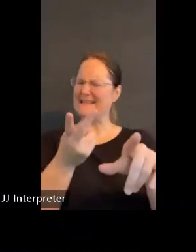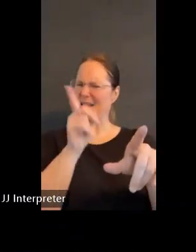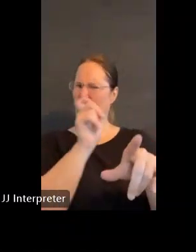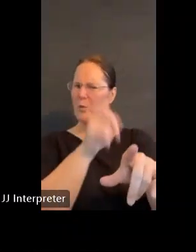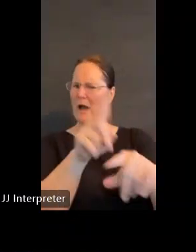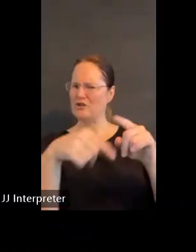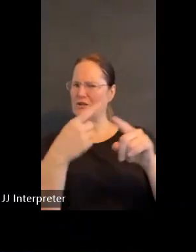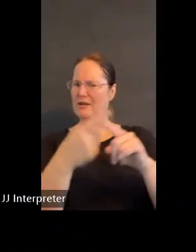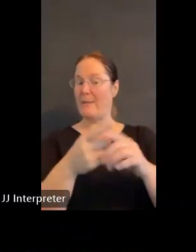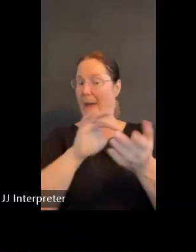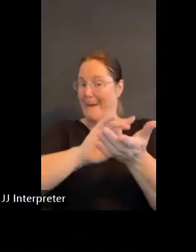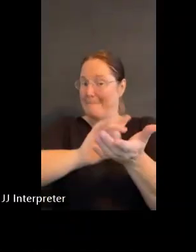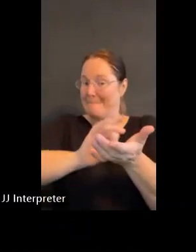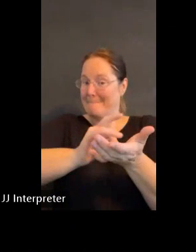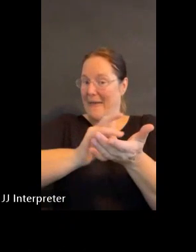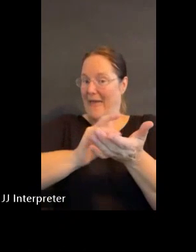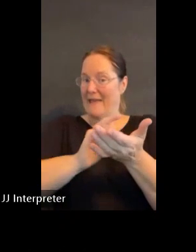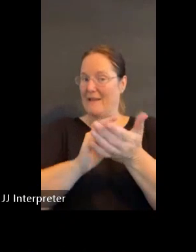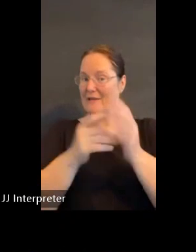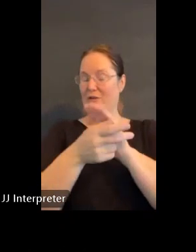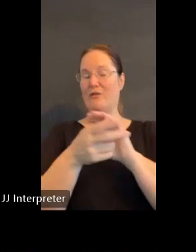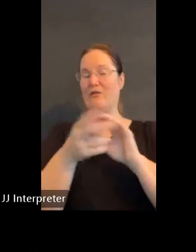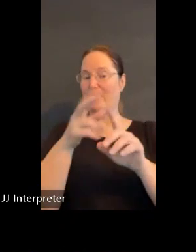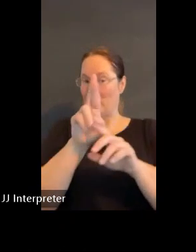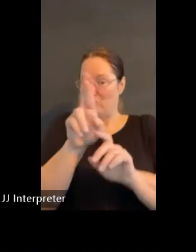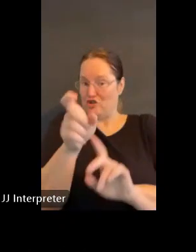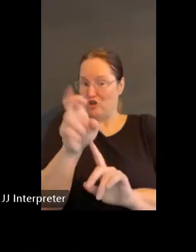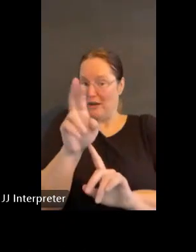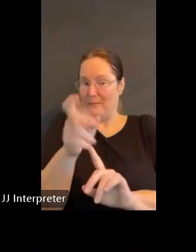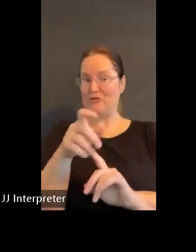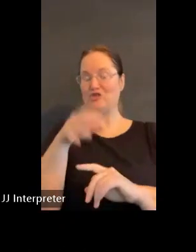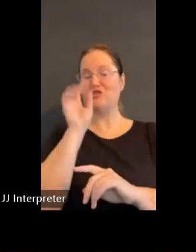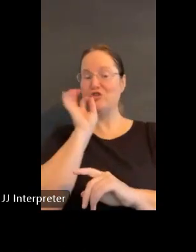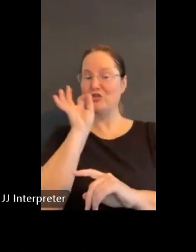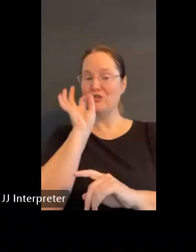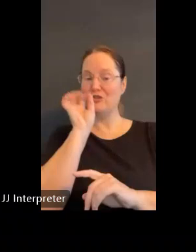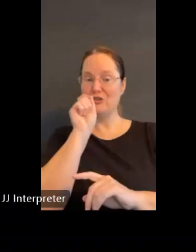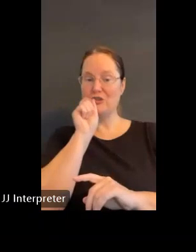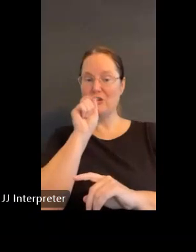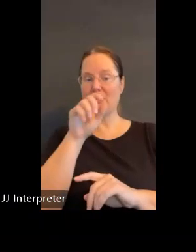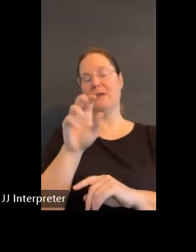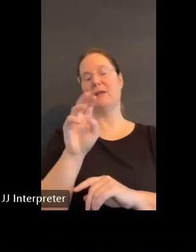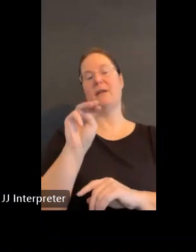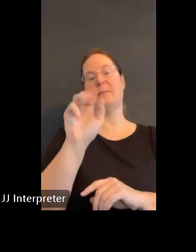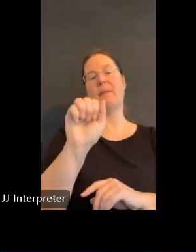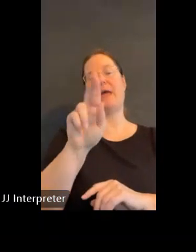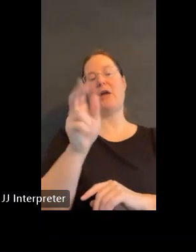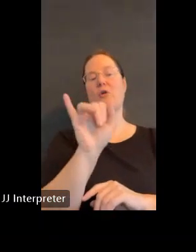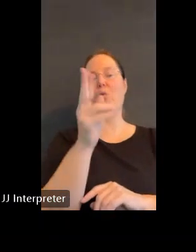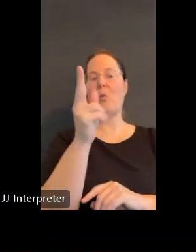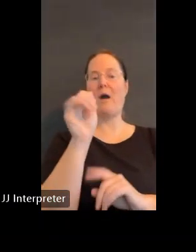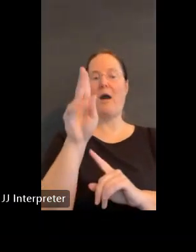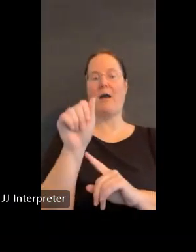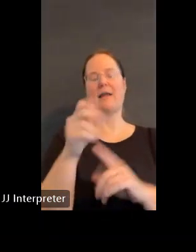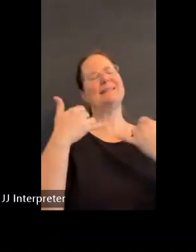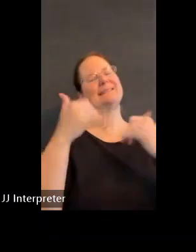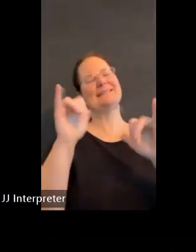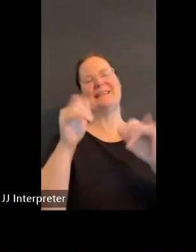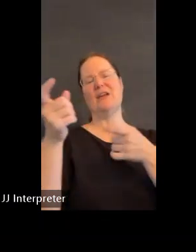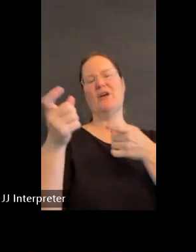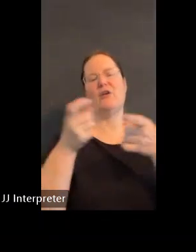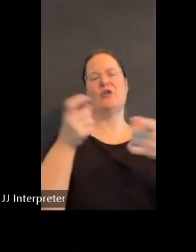marijuana. Because marijuana is still a federally controlled substance, a housing provider would not be required to make